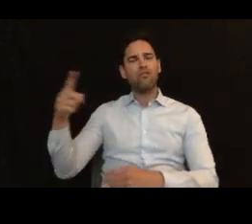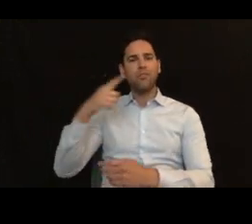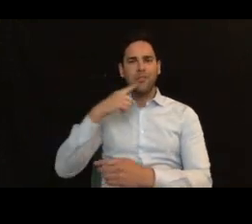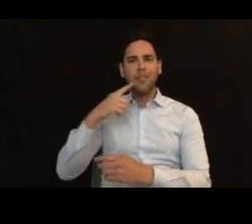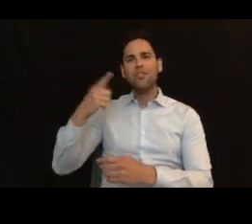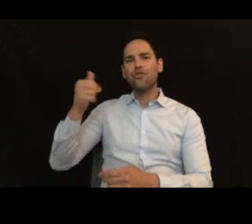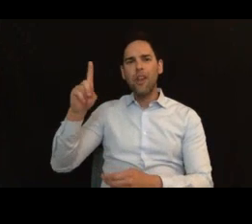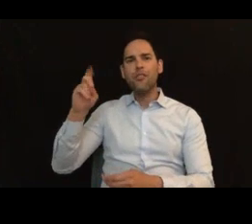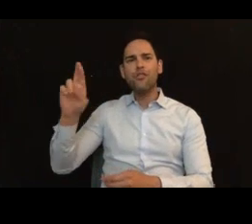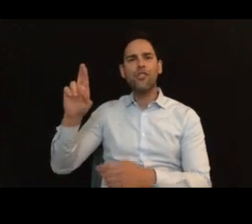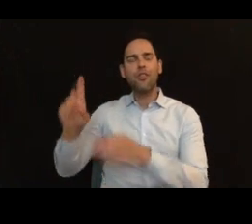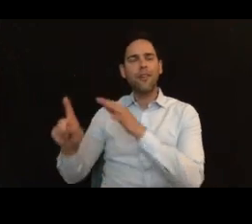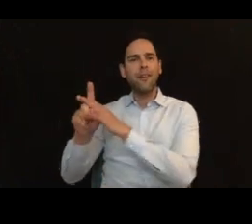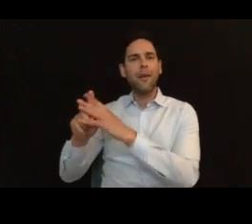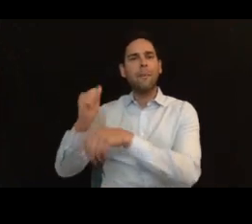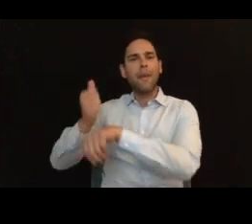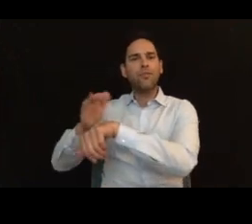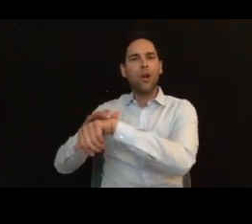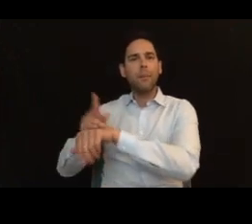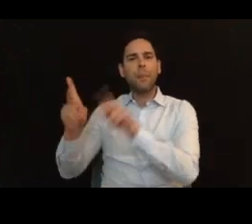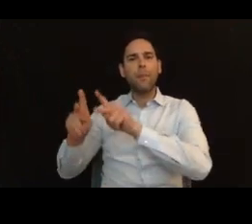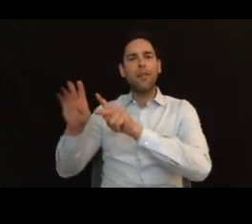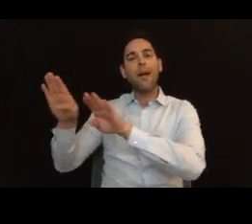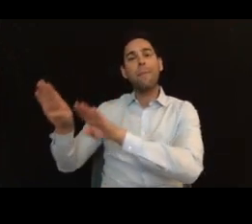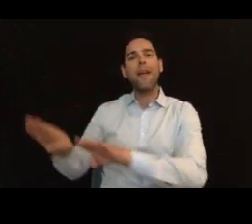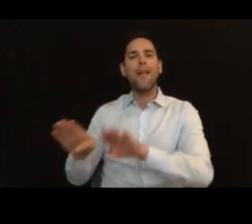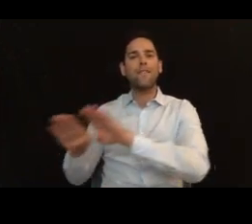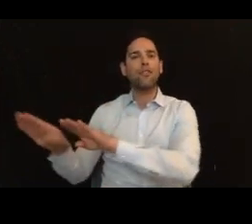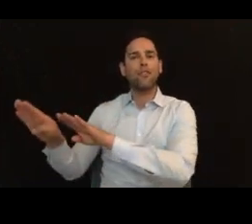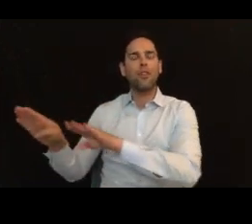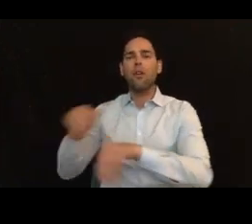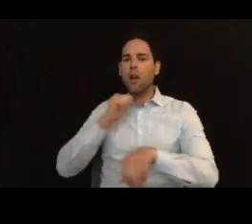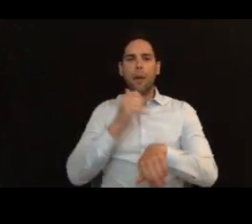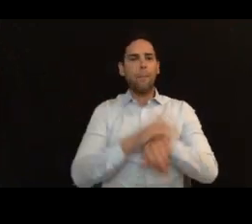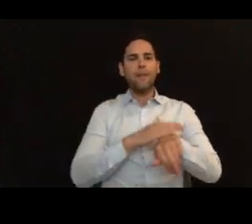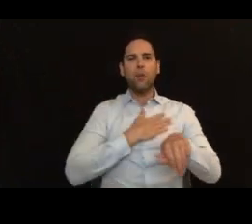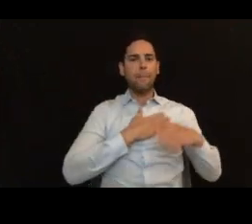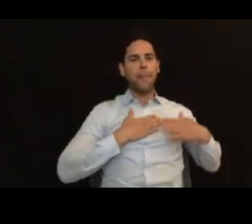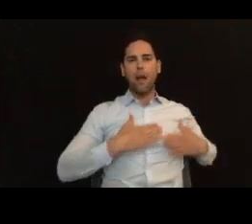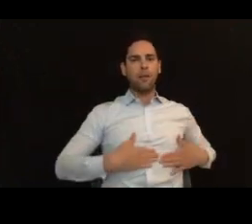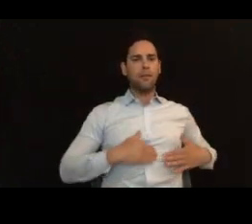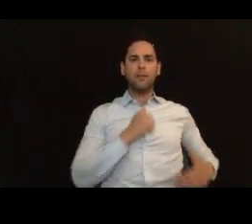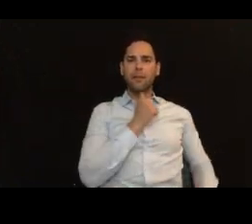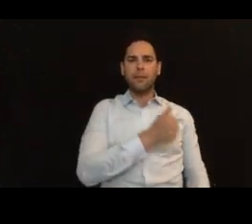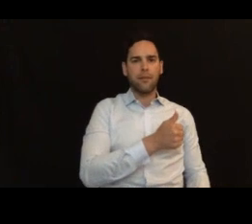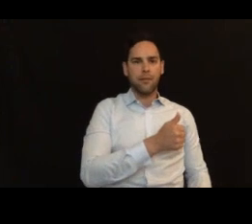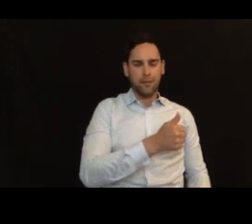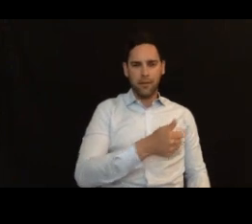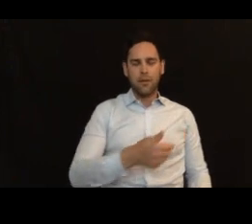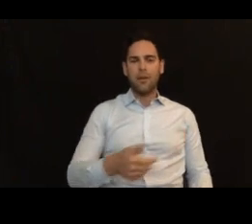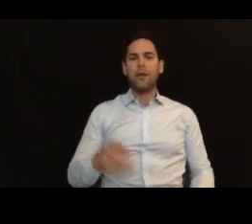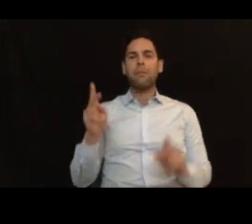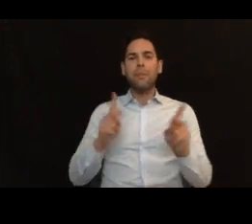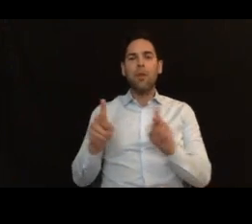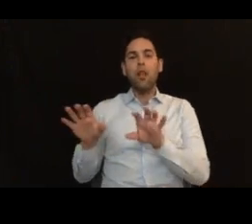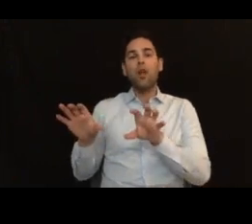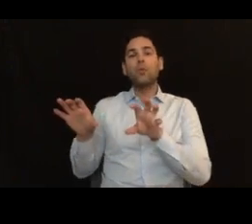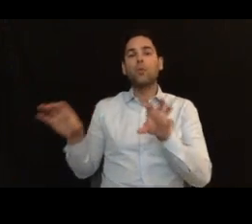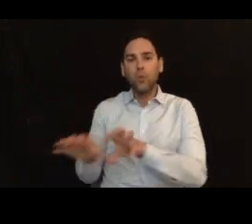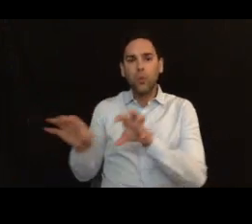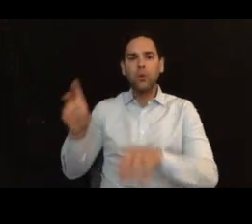that is inherent to somebody based on the body they were born into. So people do gender instead of